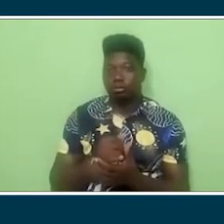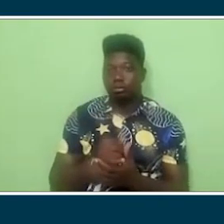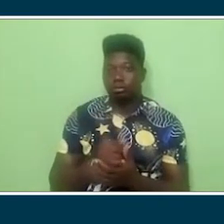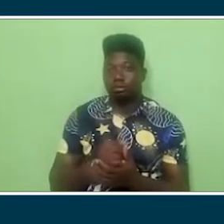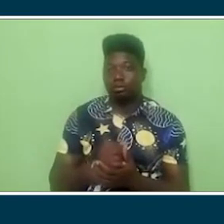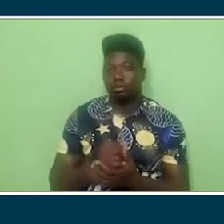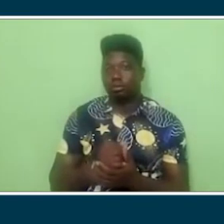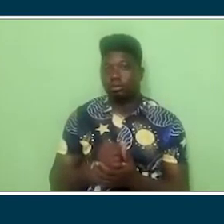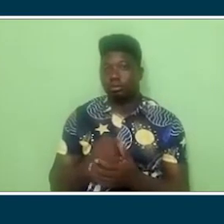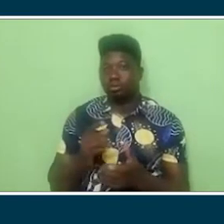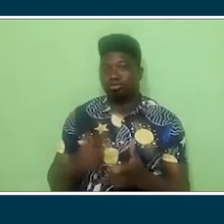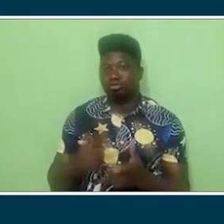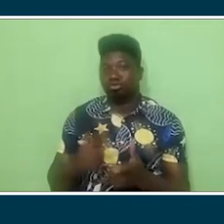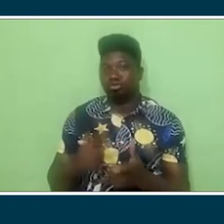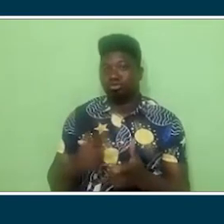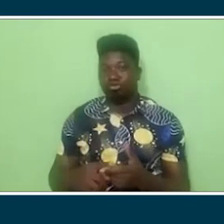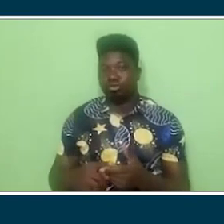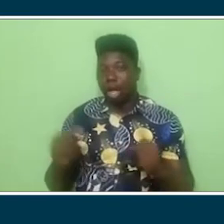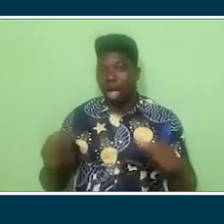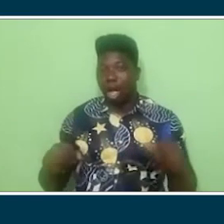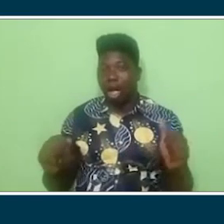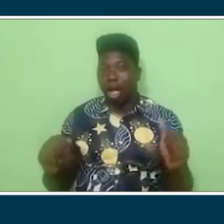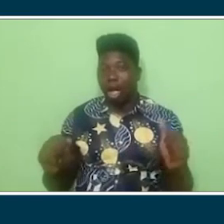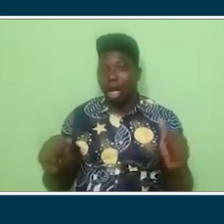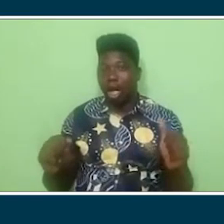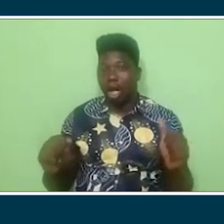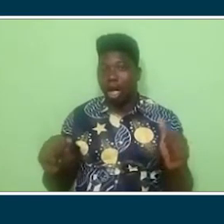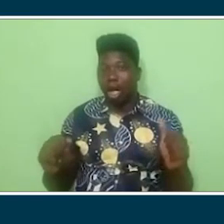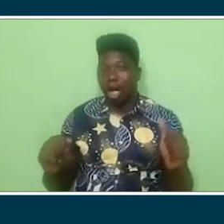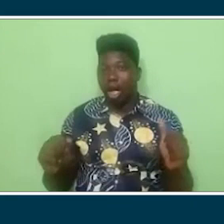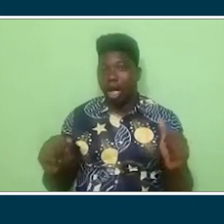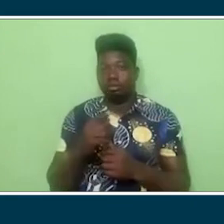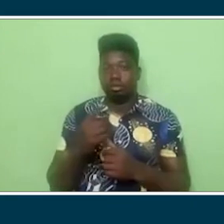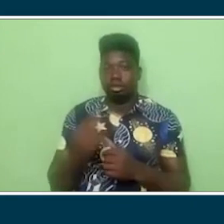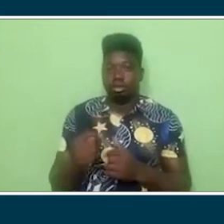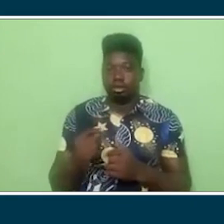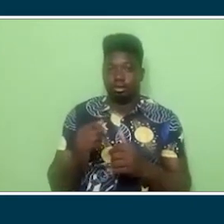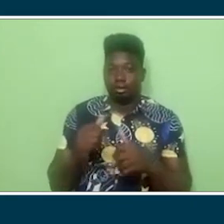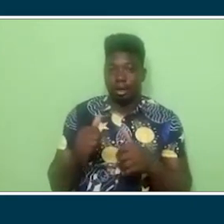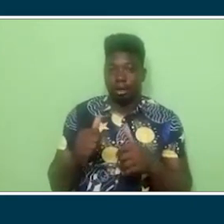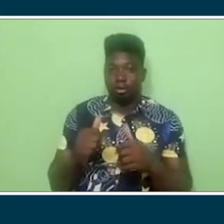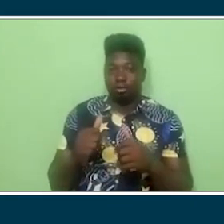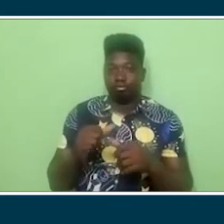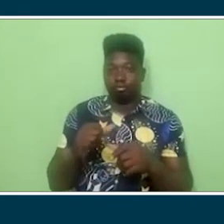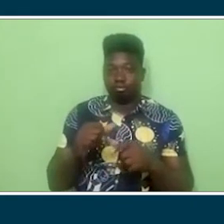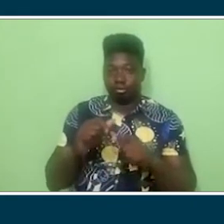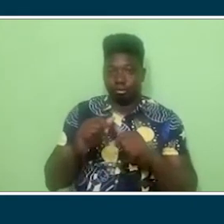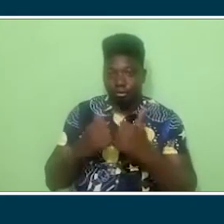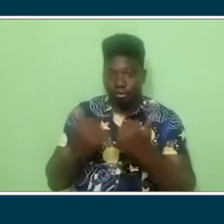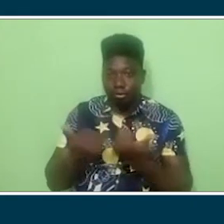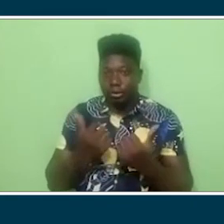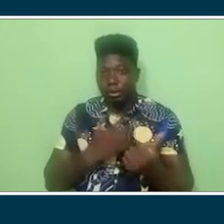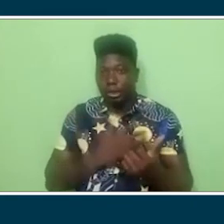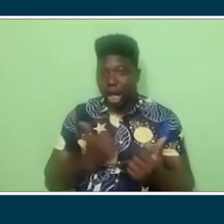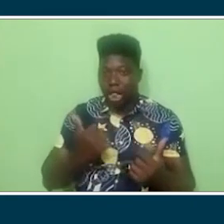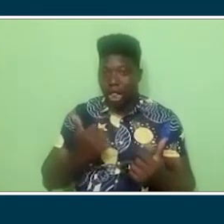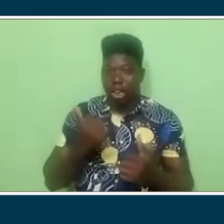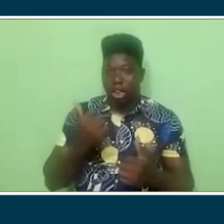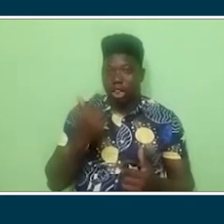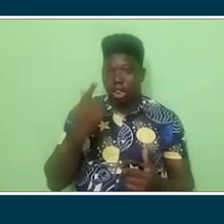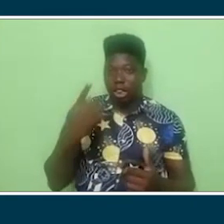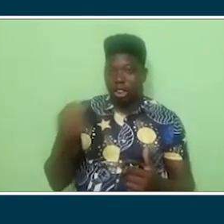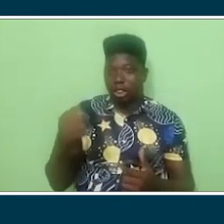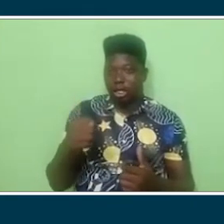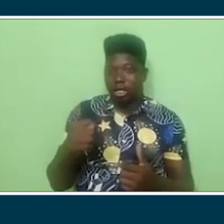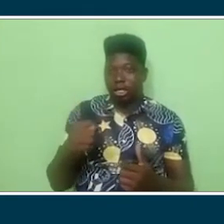are enabling, you are toxic by association, and you're tarnished. And people feel this and line up, right, in order